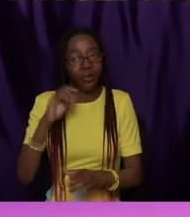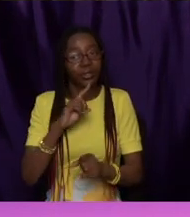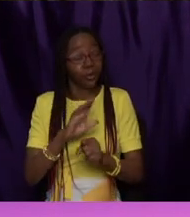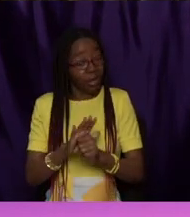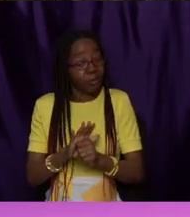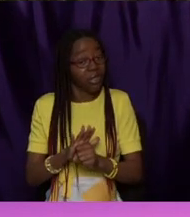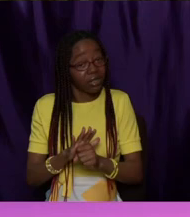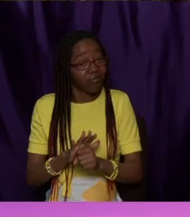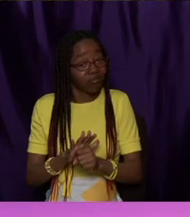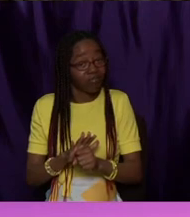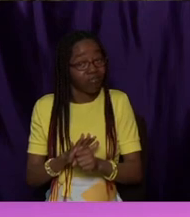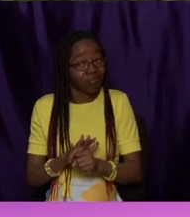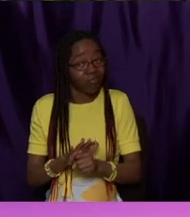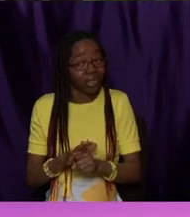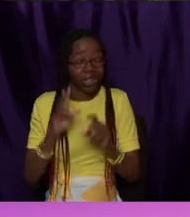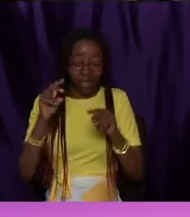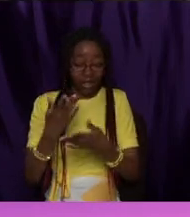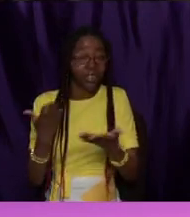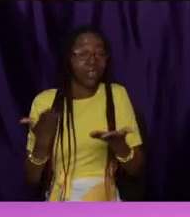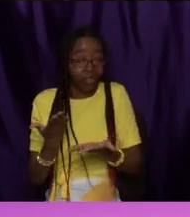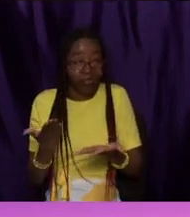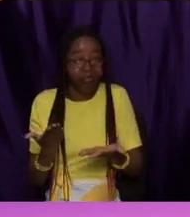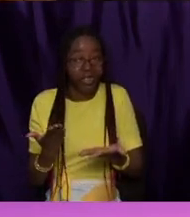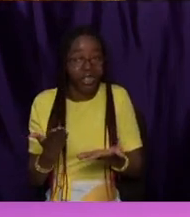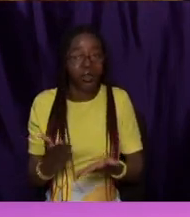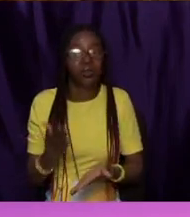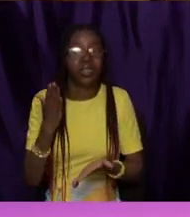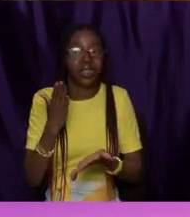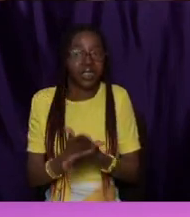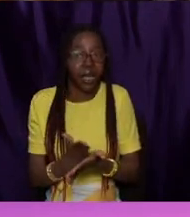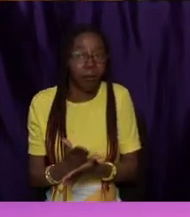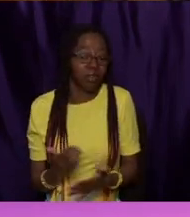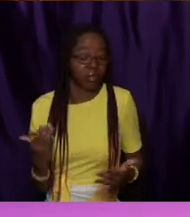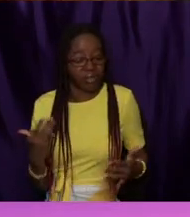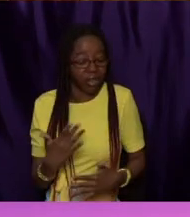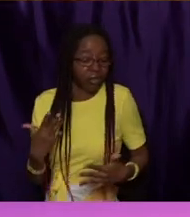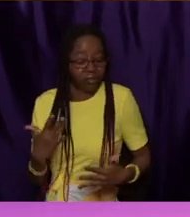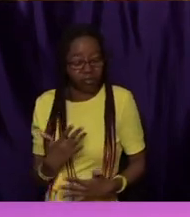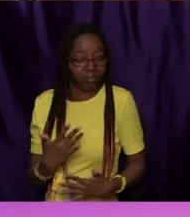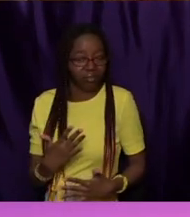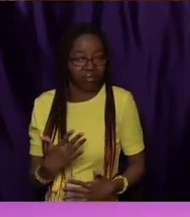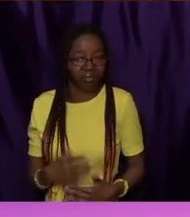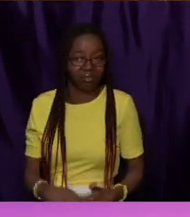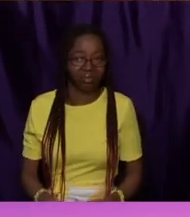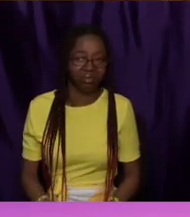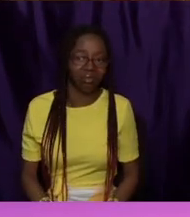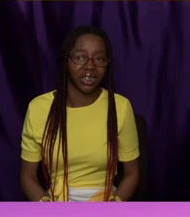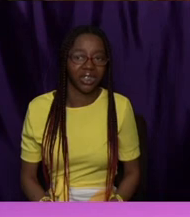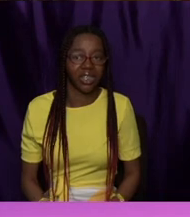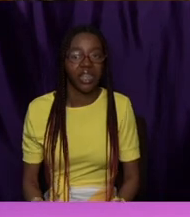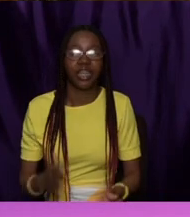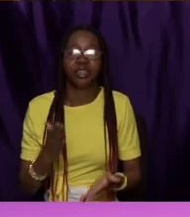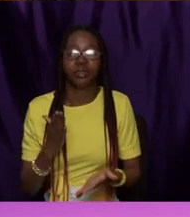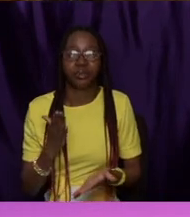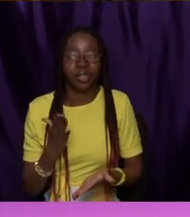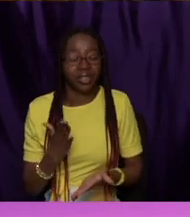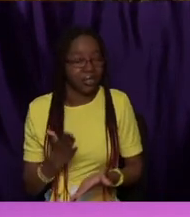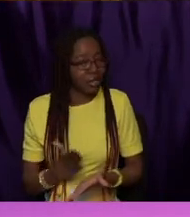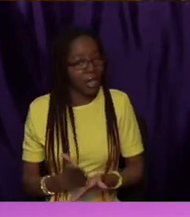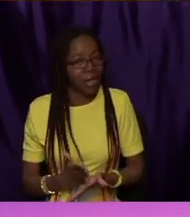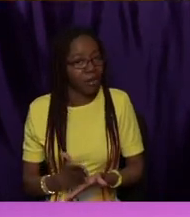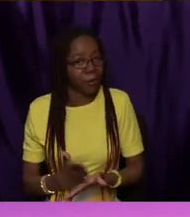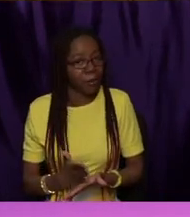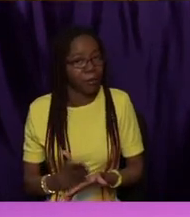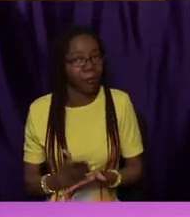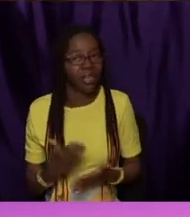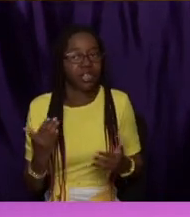promise, check it out. When you stop being scared, and you stop being